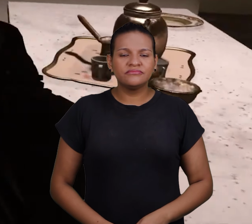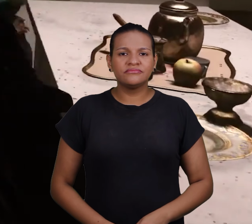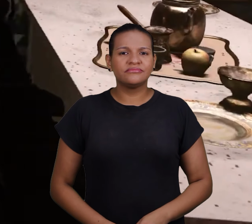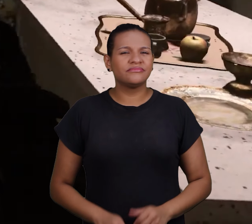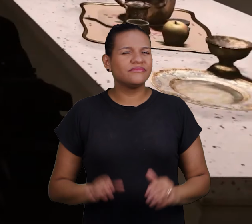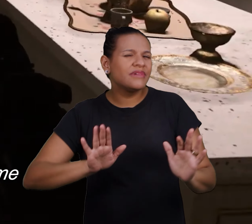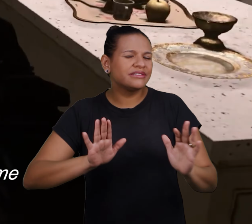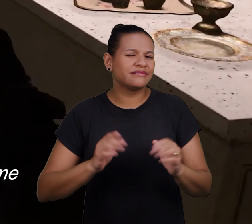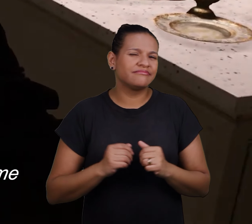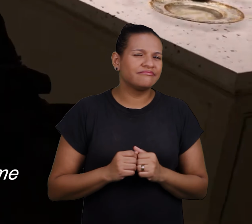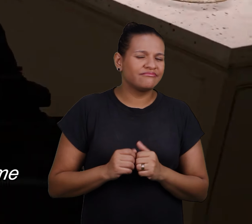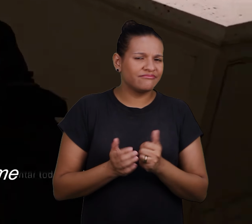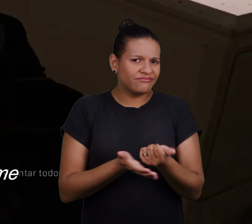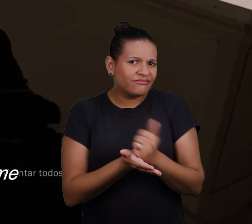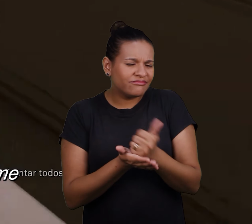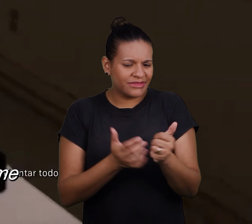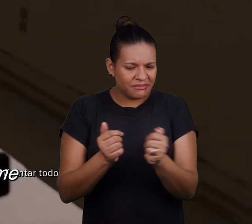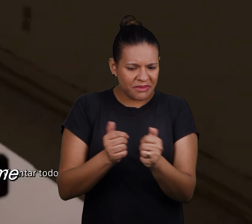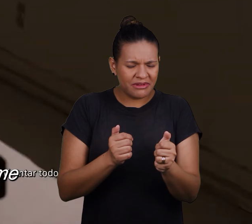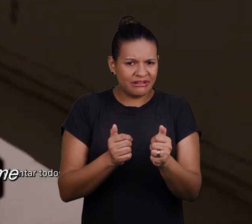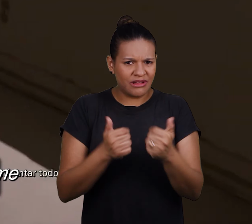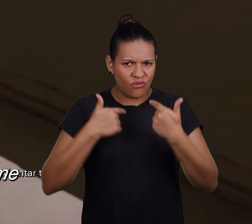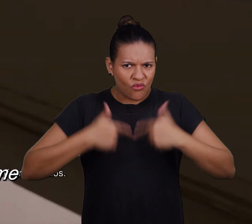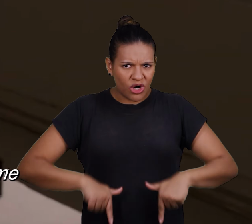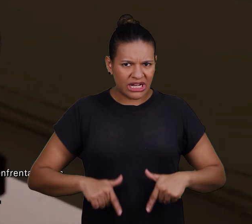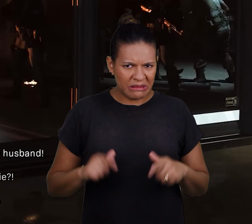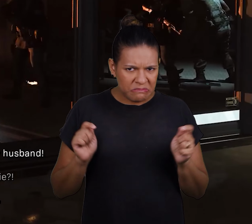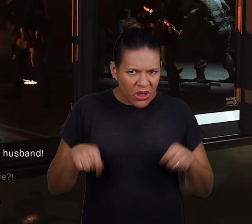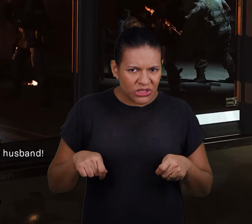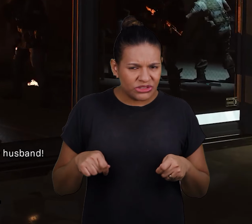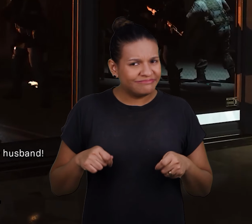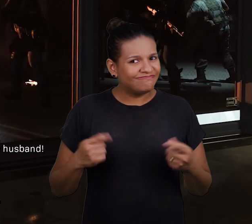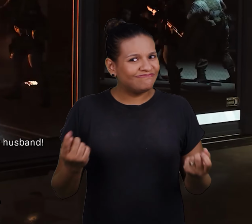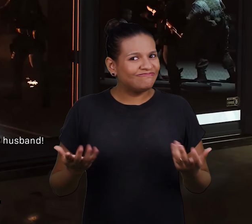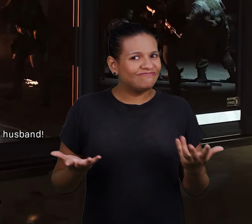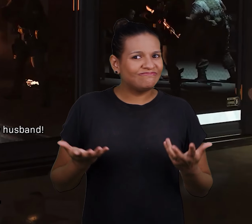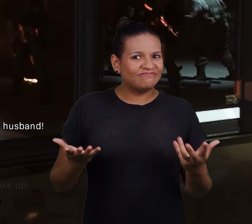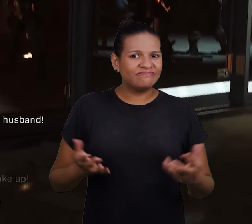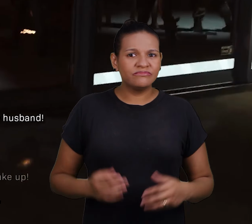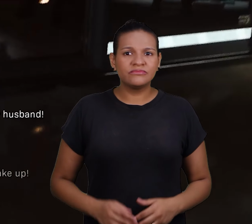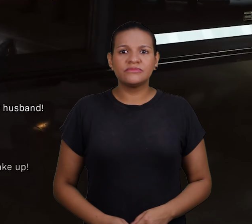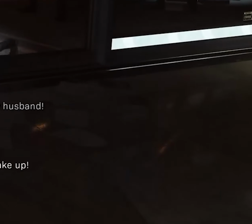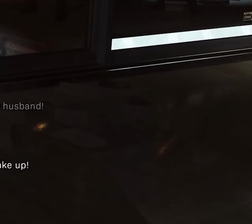Silêncio. Mas será que videogame pode mesmo ser neutro?